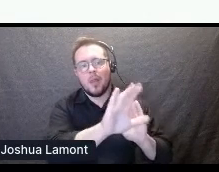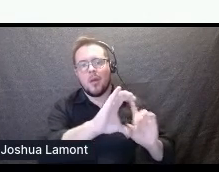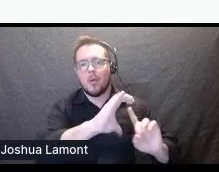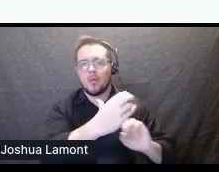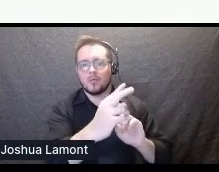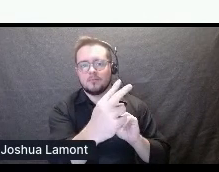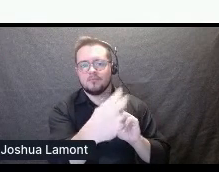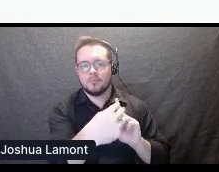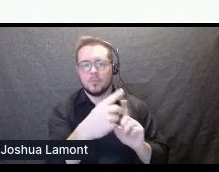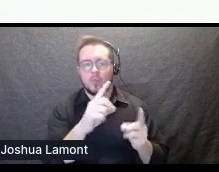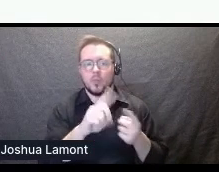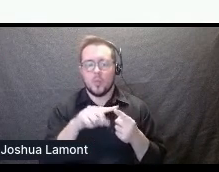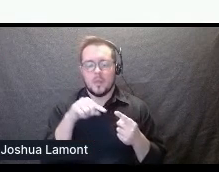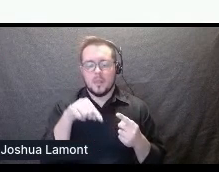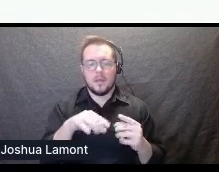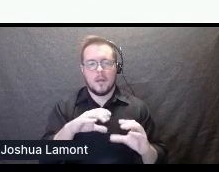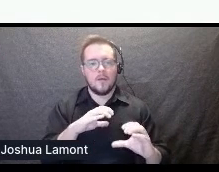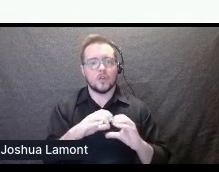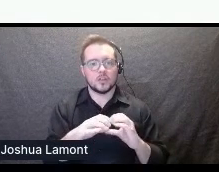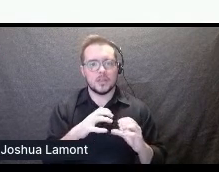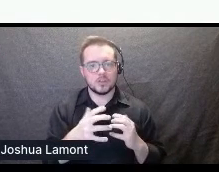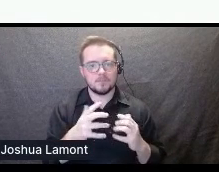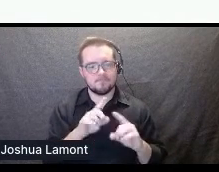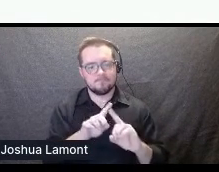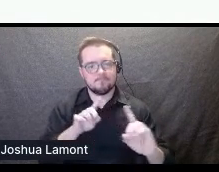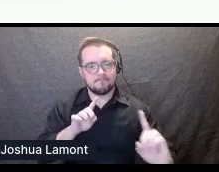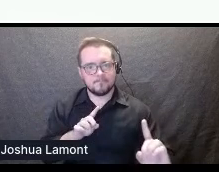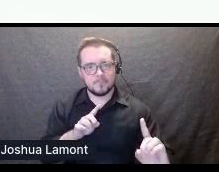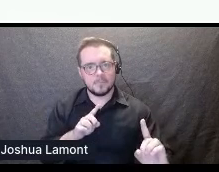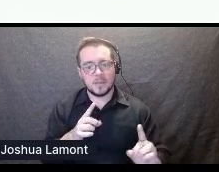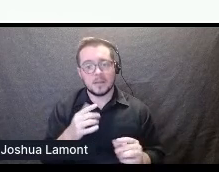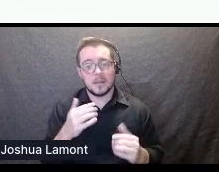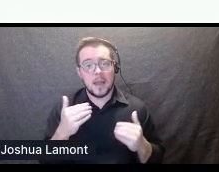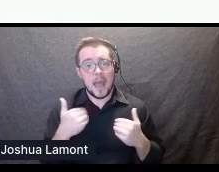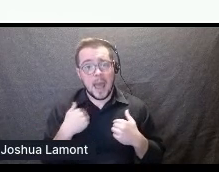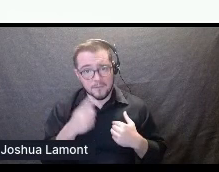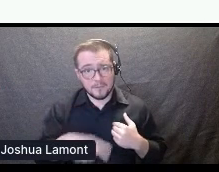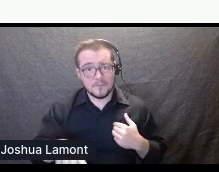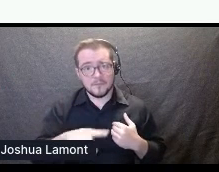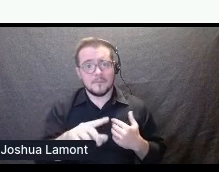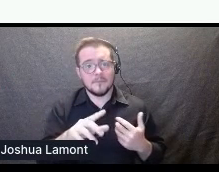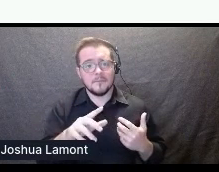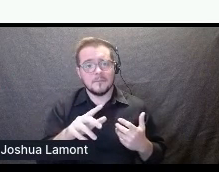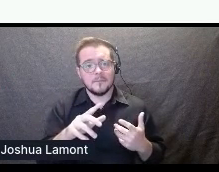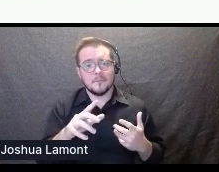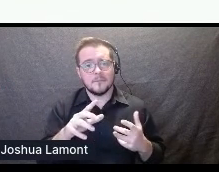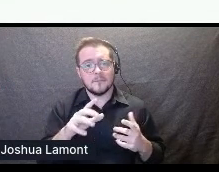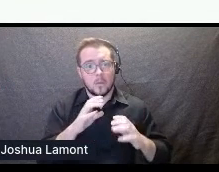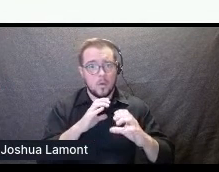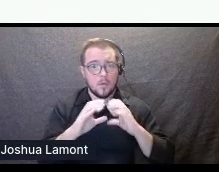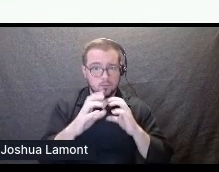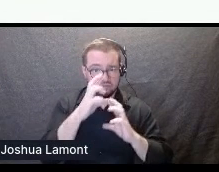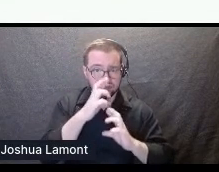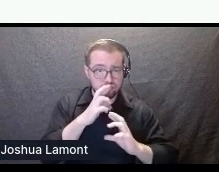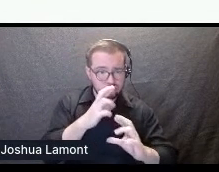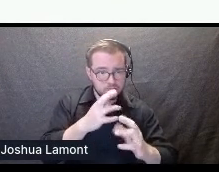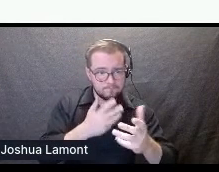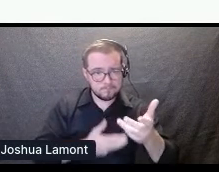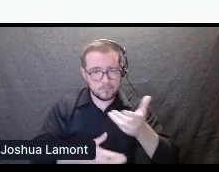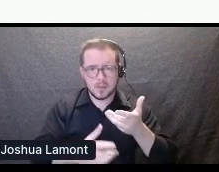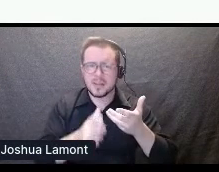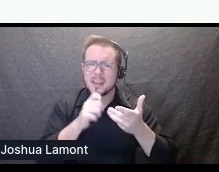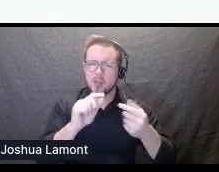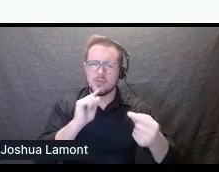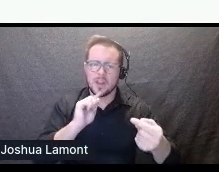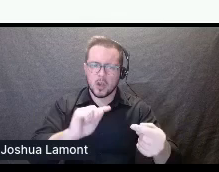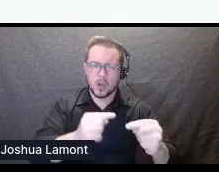that conversation. In order to have these conversations respectfully and to avoid causing harm, it